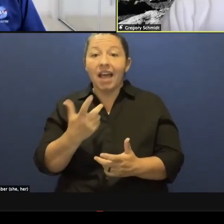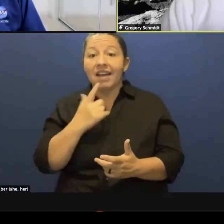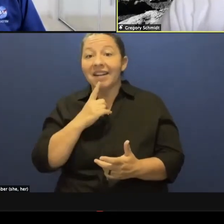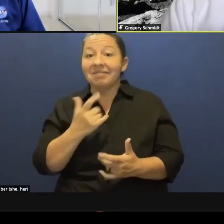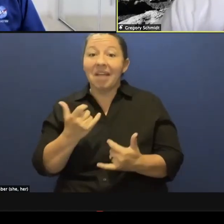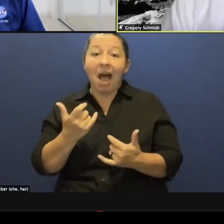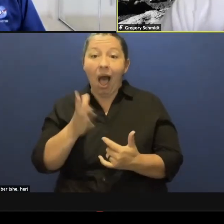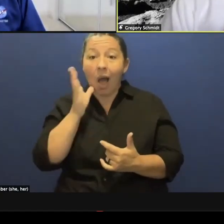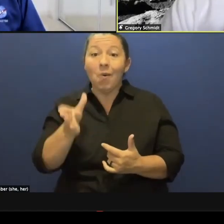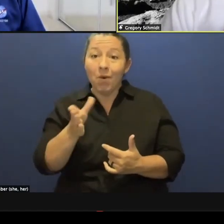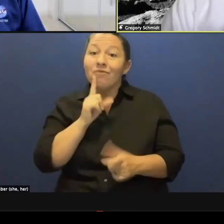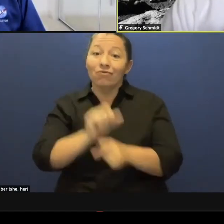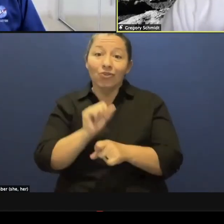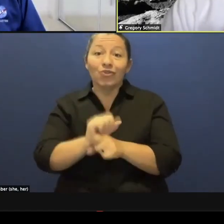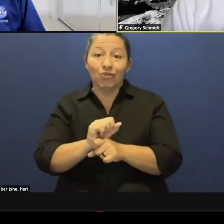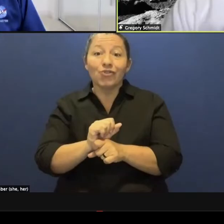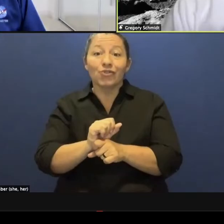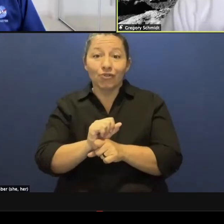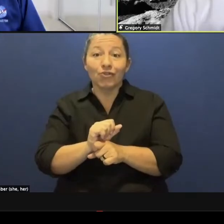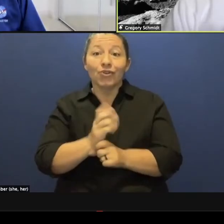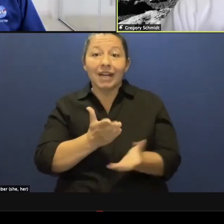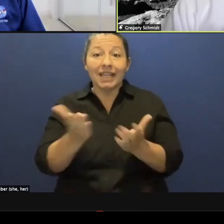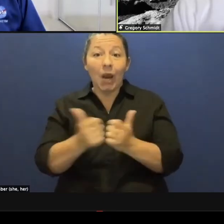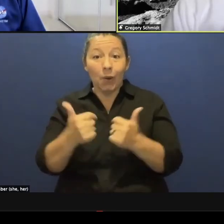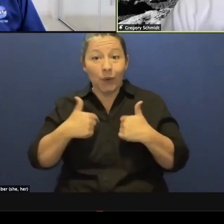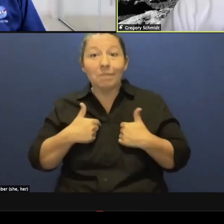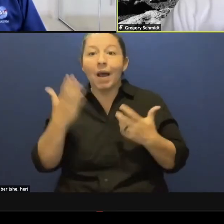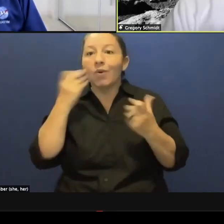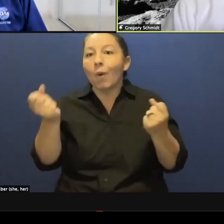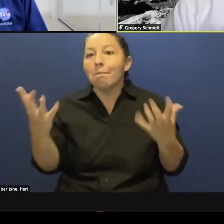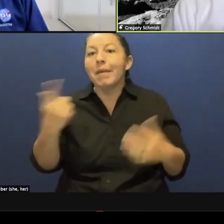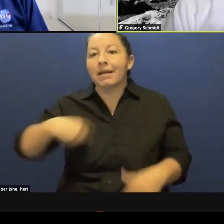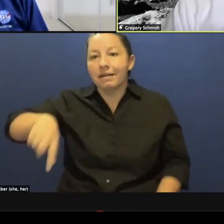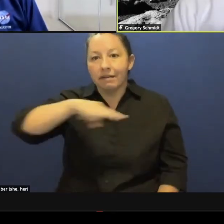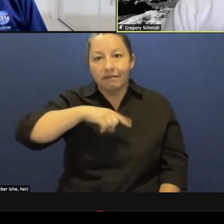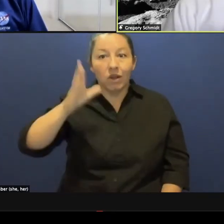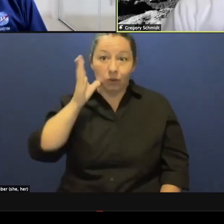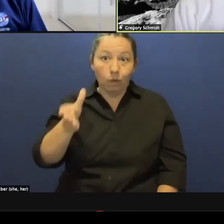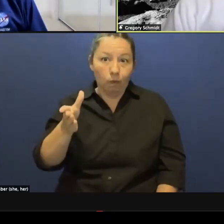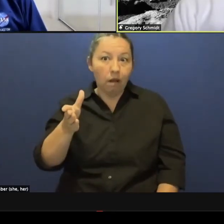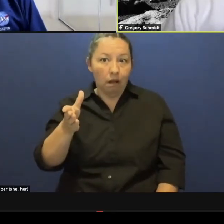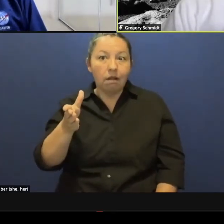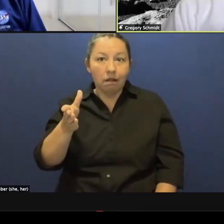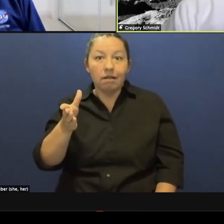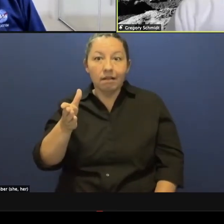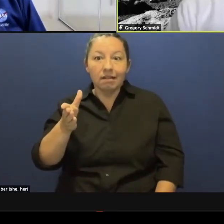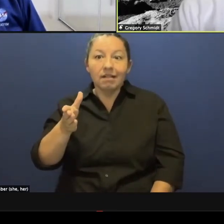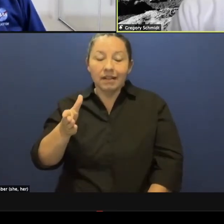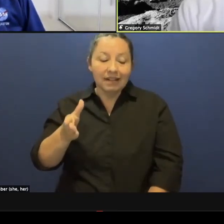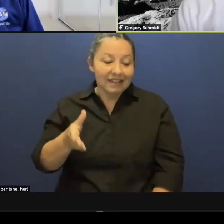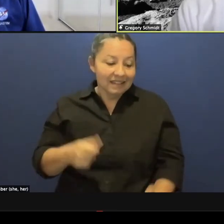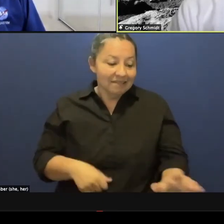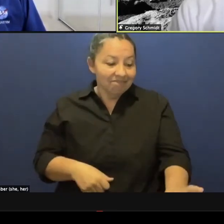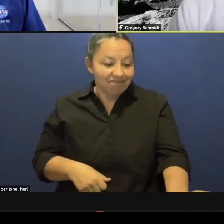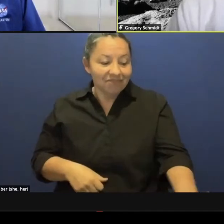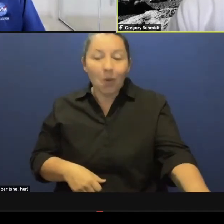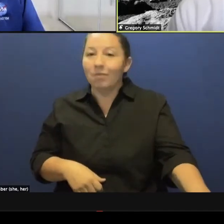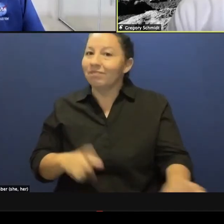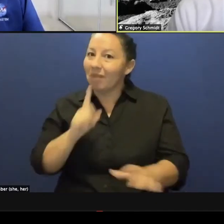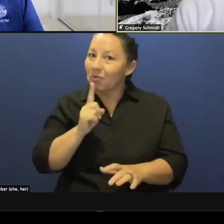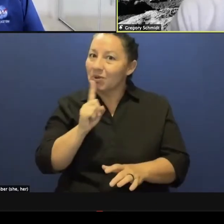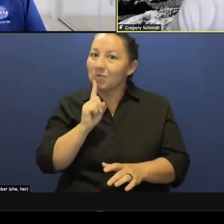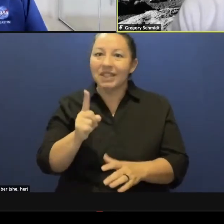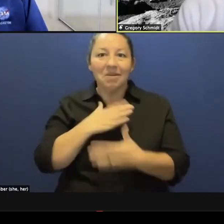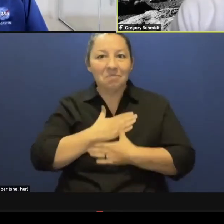carry with me, and I know a lot of us will as well. So really